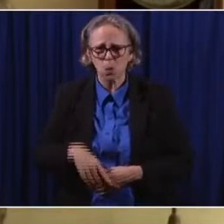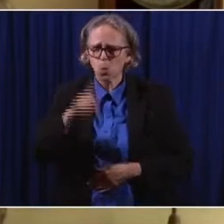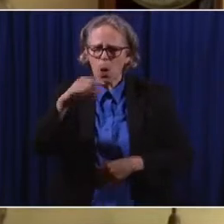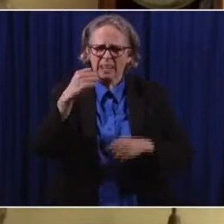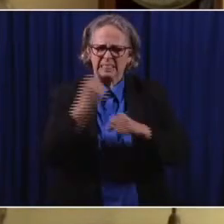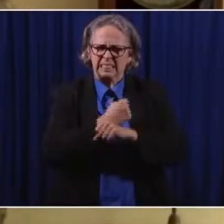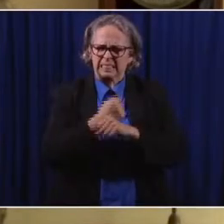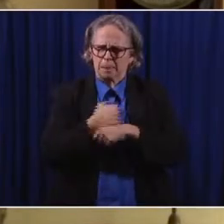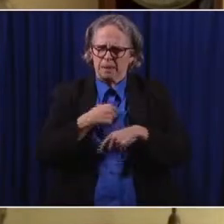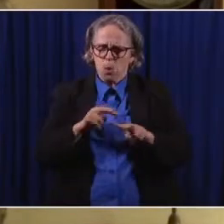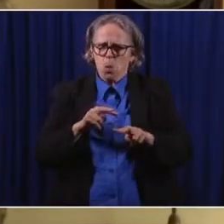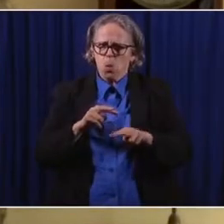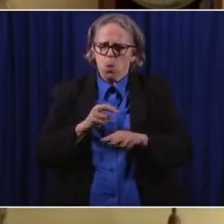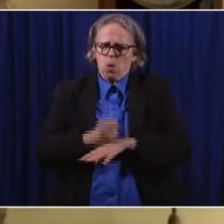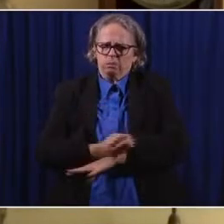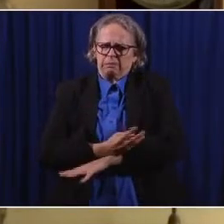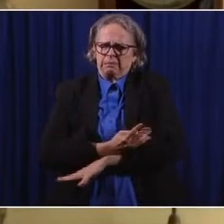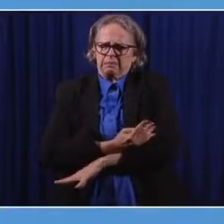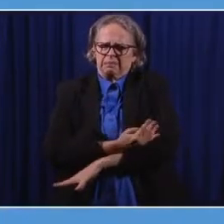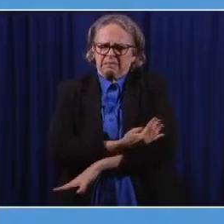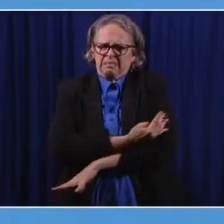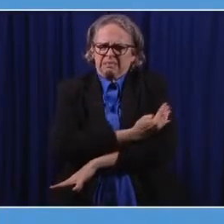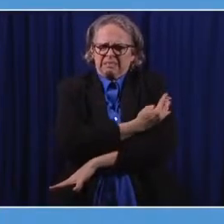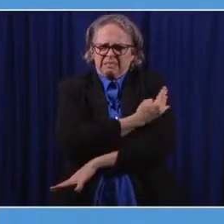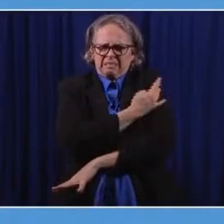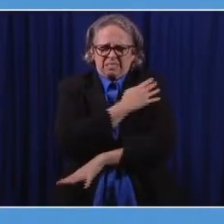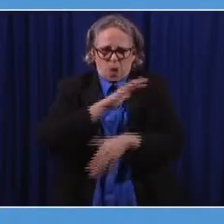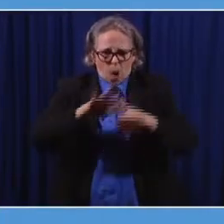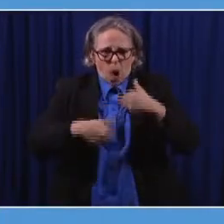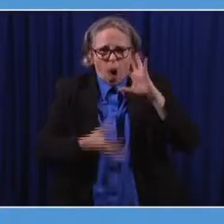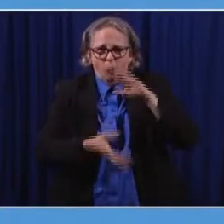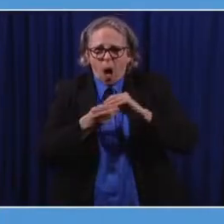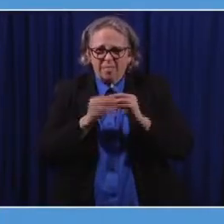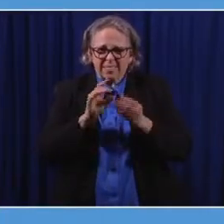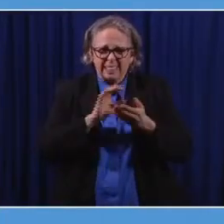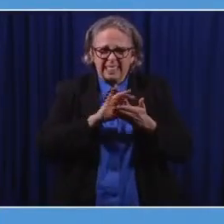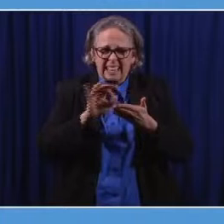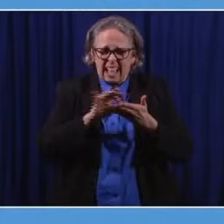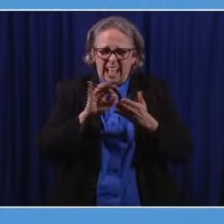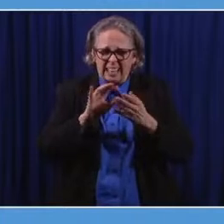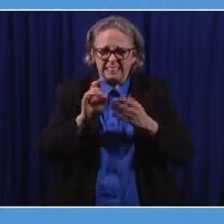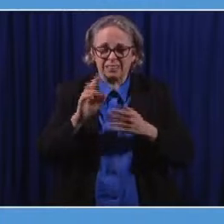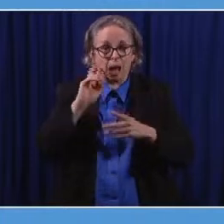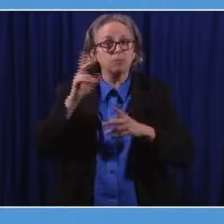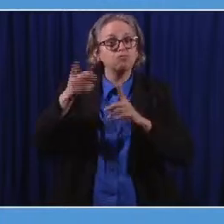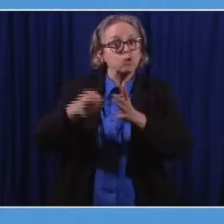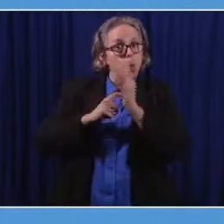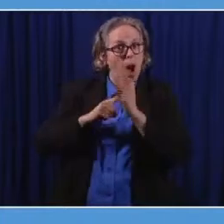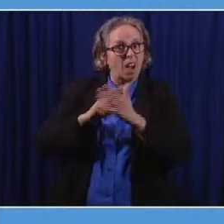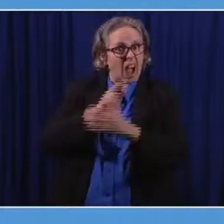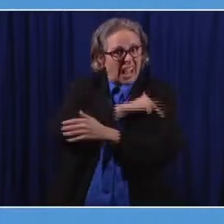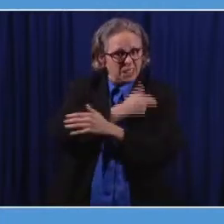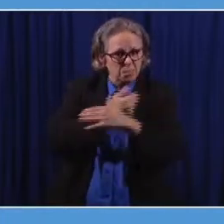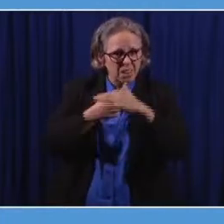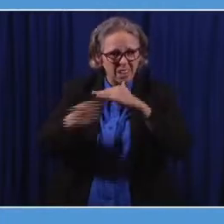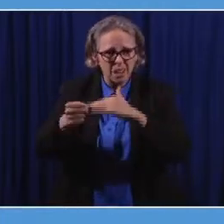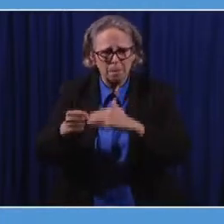children make up 45% of all hospitalized children out of those children who in Ohio who've